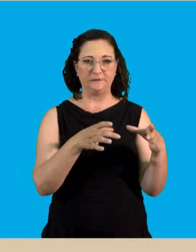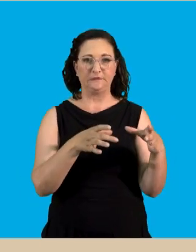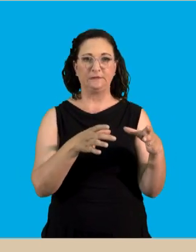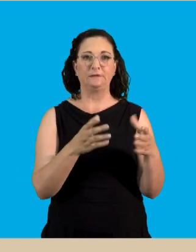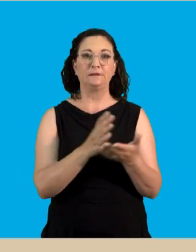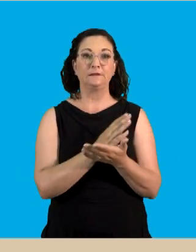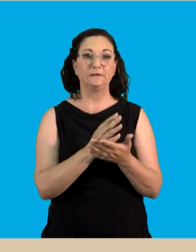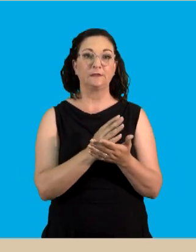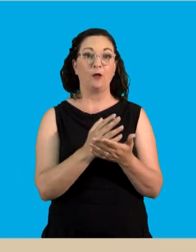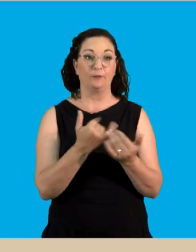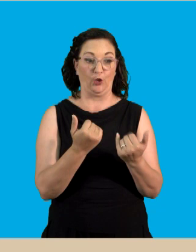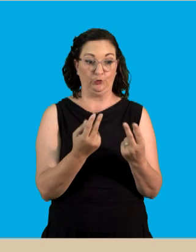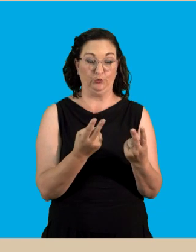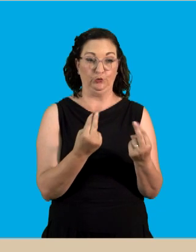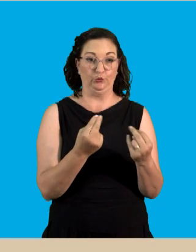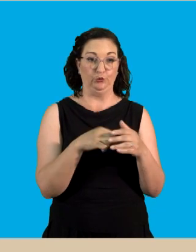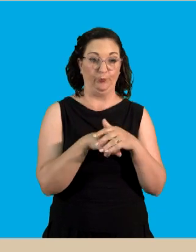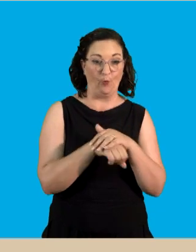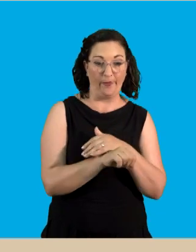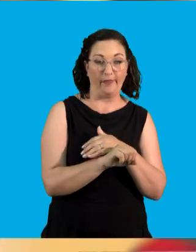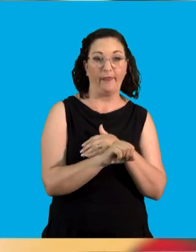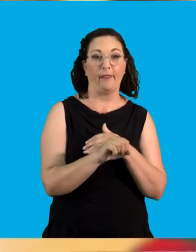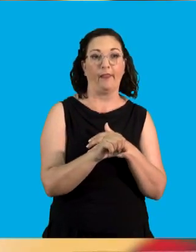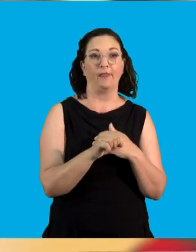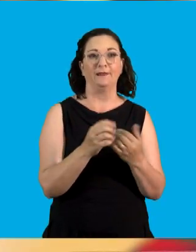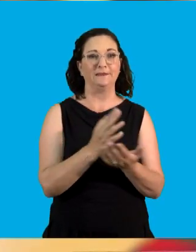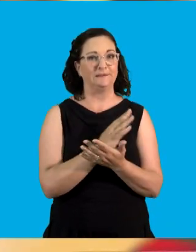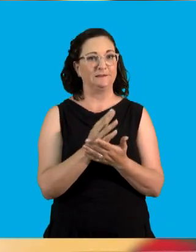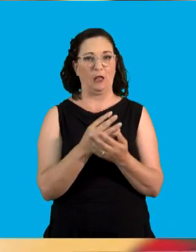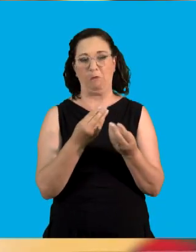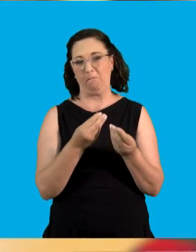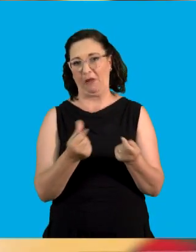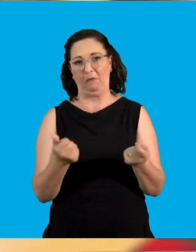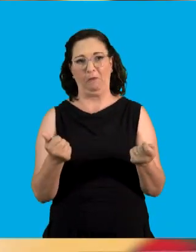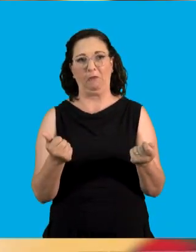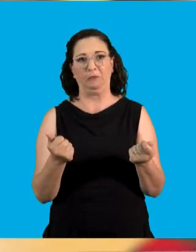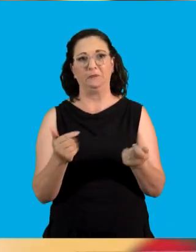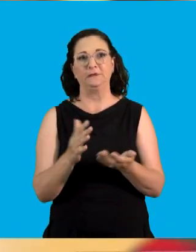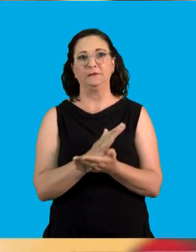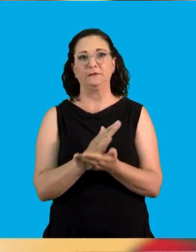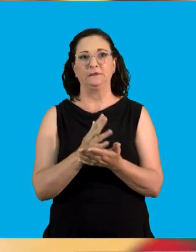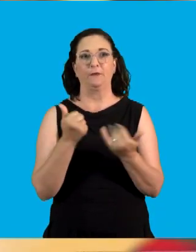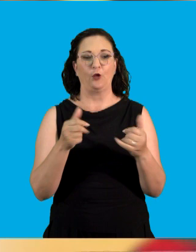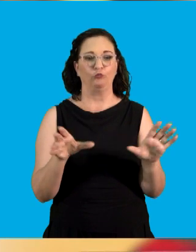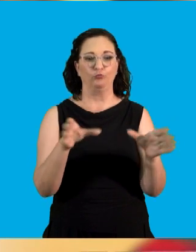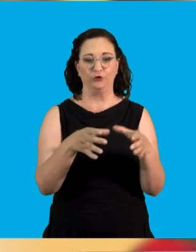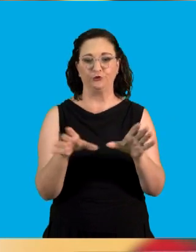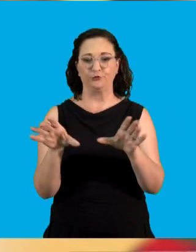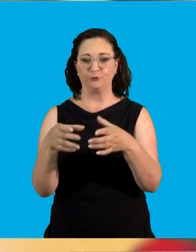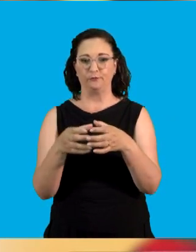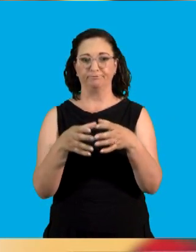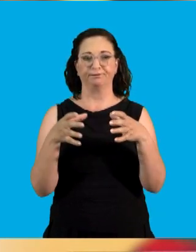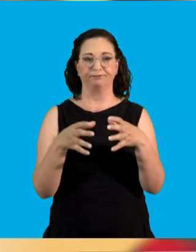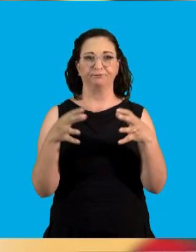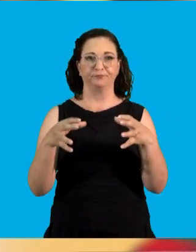They are born, others are born in the process, others are living their life in the process, and others are doing what? Are